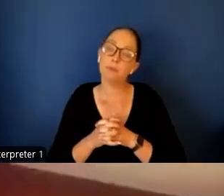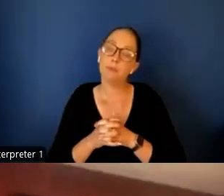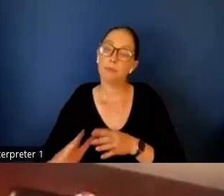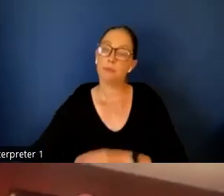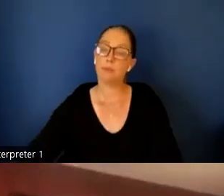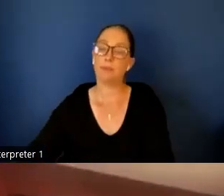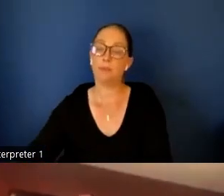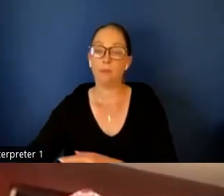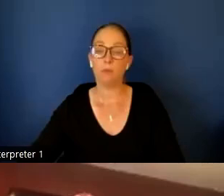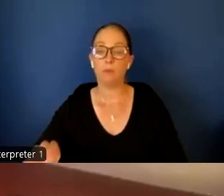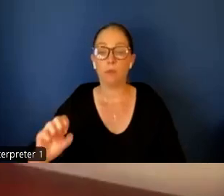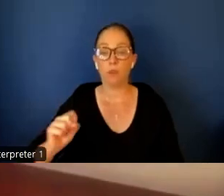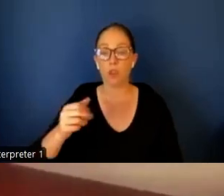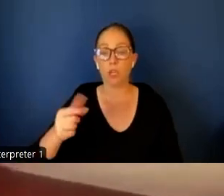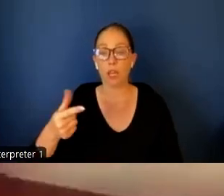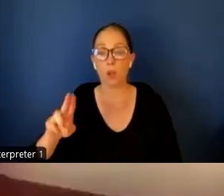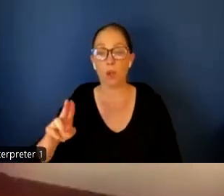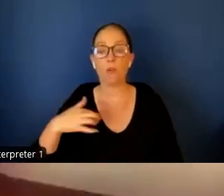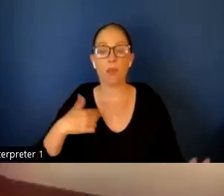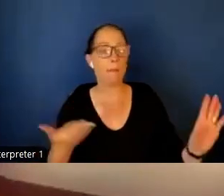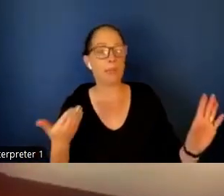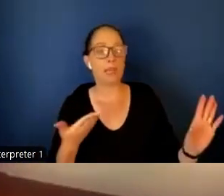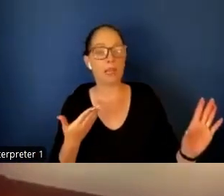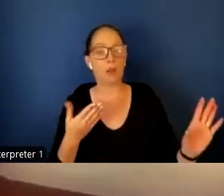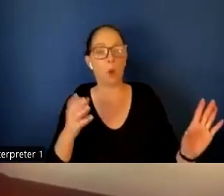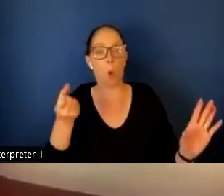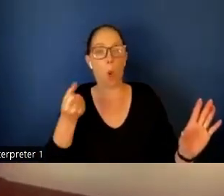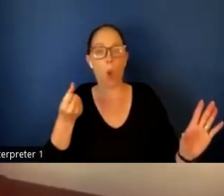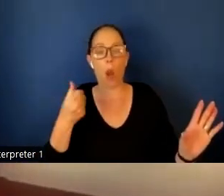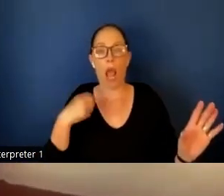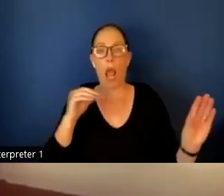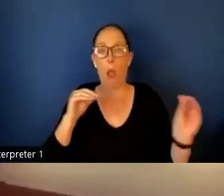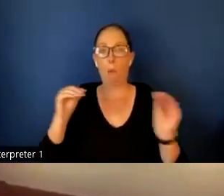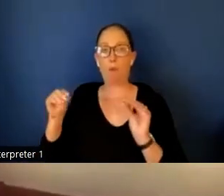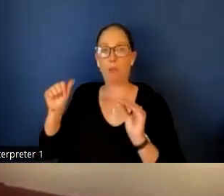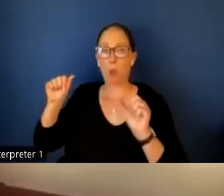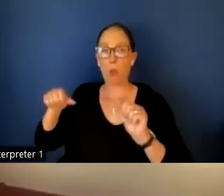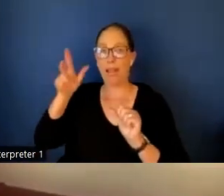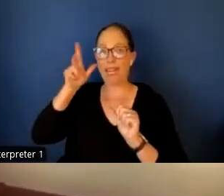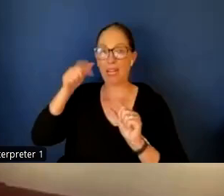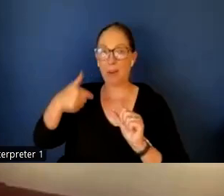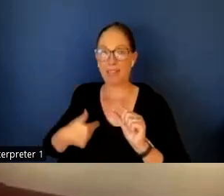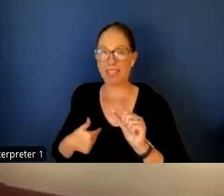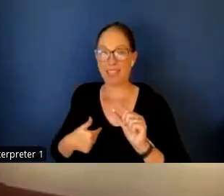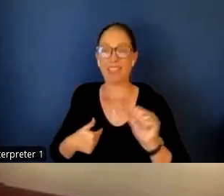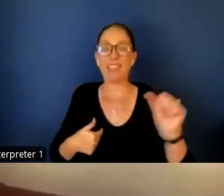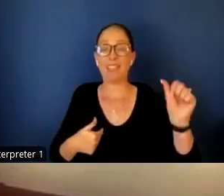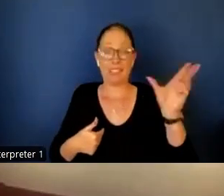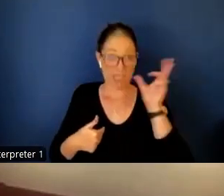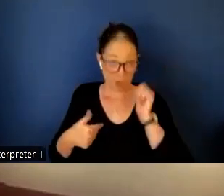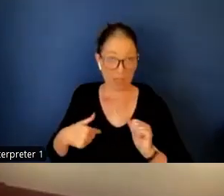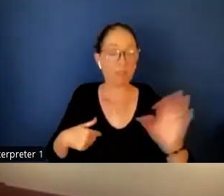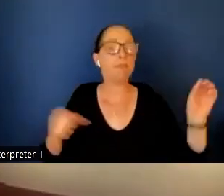Are you here, Shegu? Yes, I'm here. Just moving to a place where you can all hear me. Can you hear me? Okay. Yes.